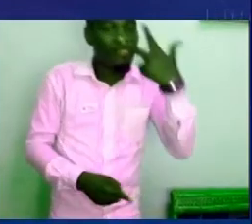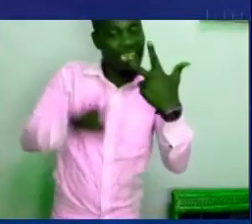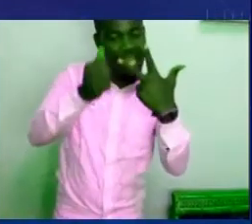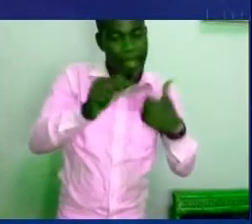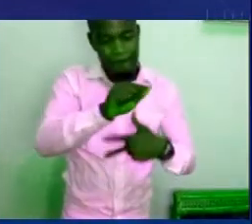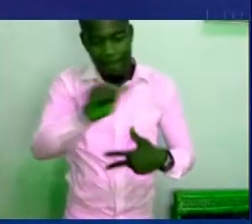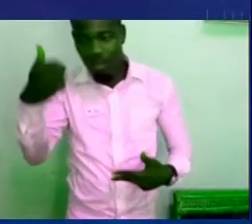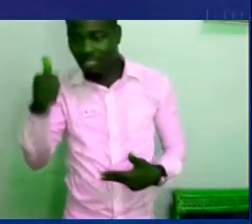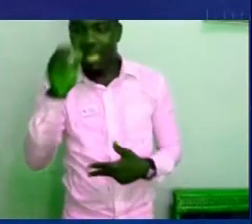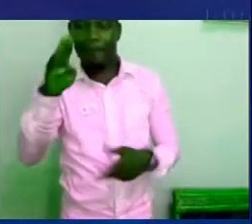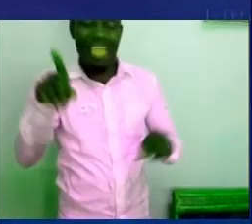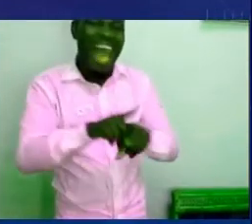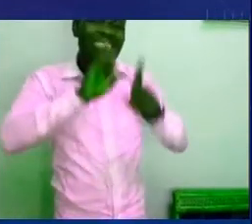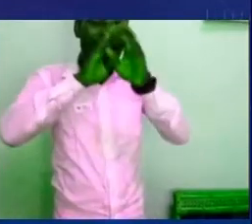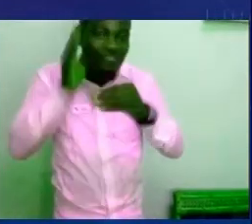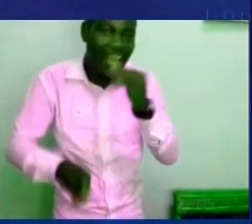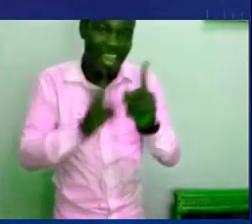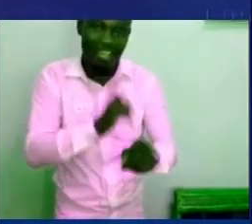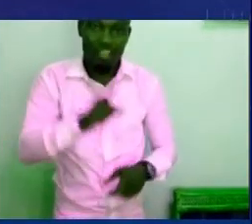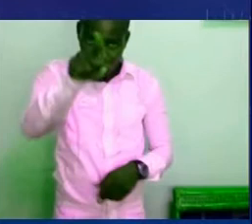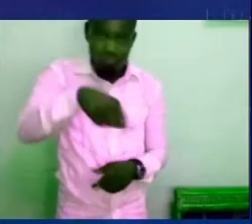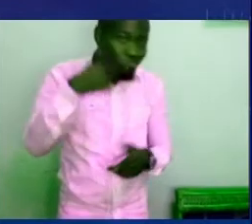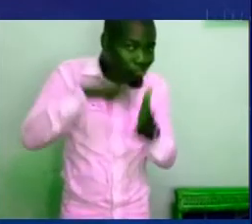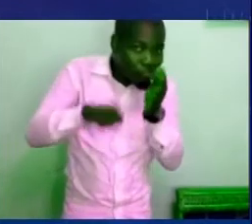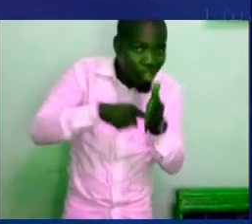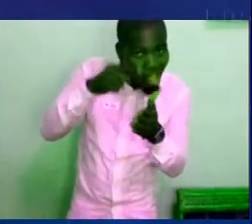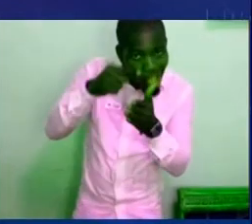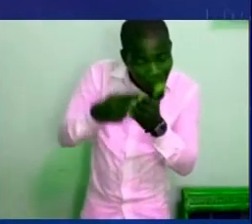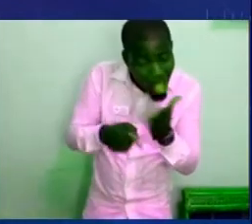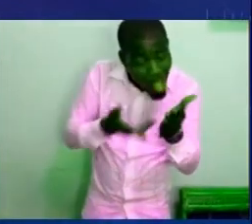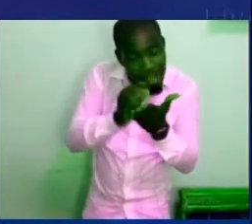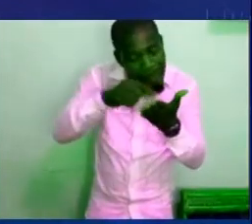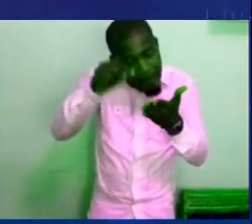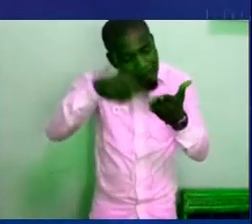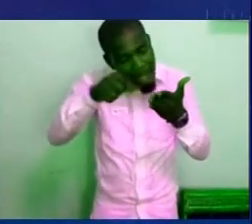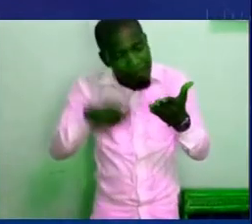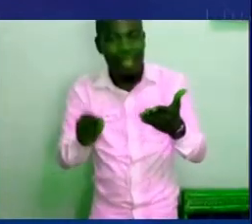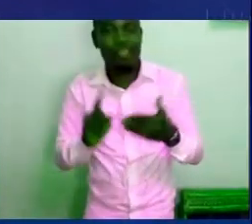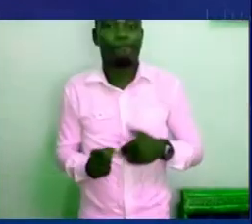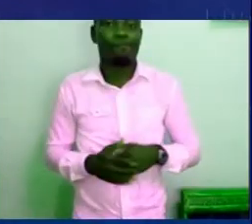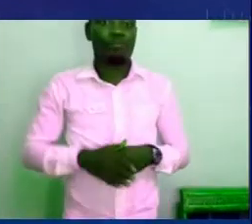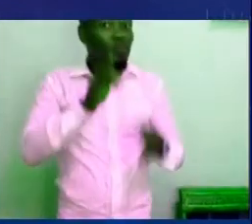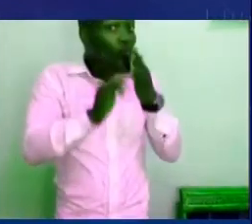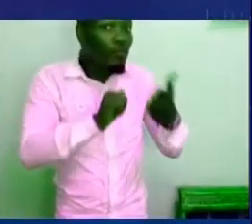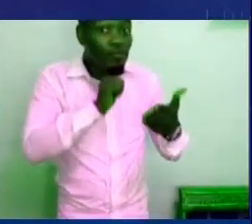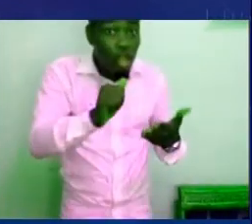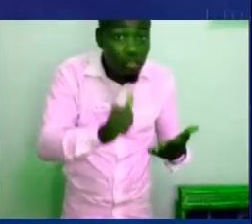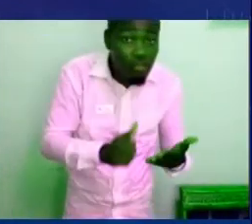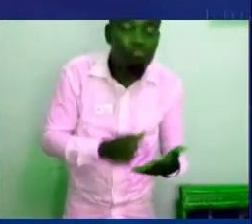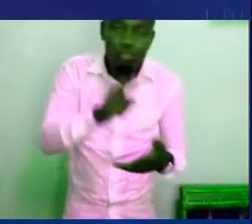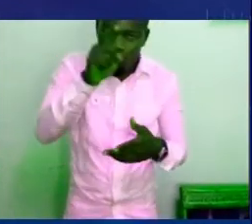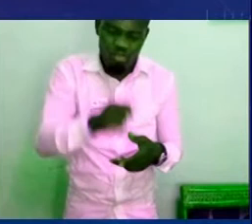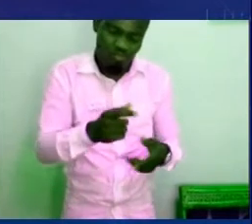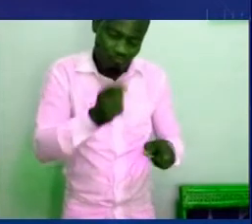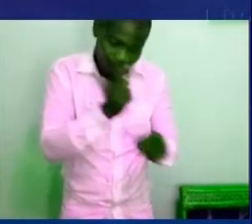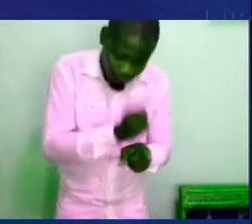minus 8b minus a, should give you 3a minus 10b as the final answer. Please check to ensure that your